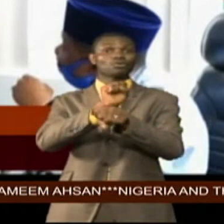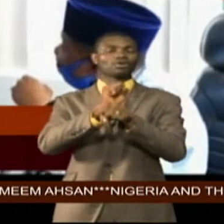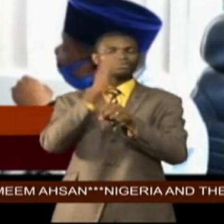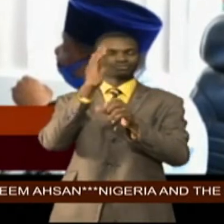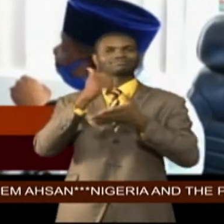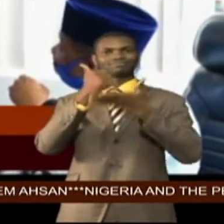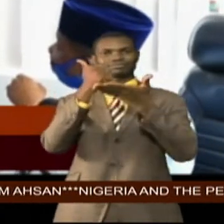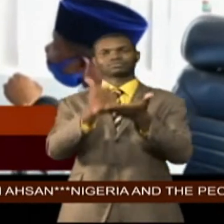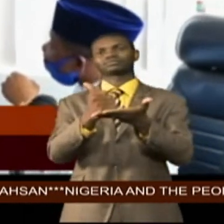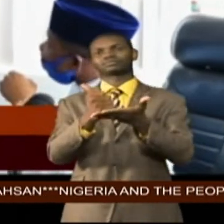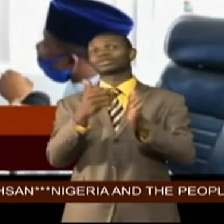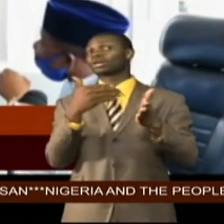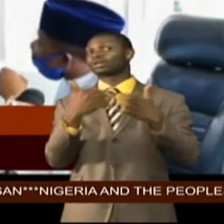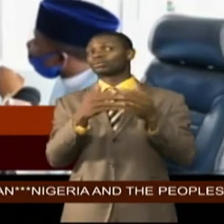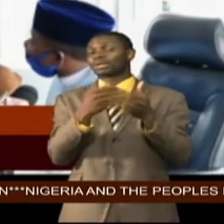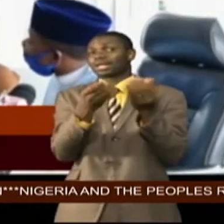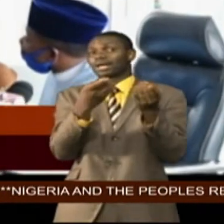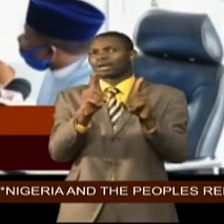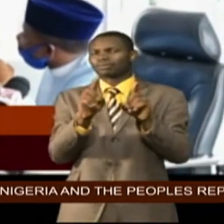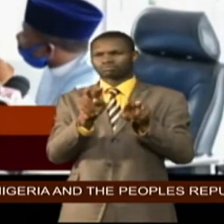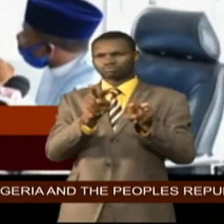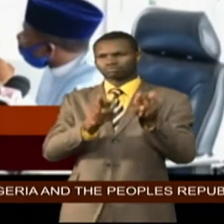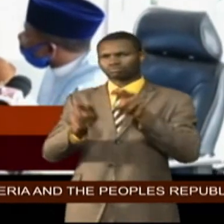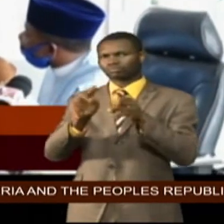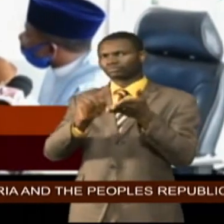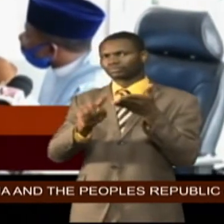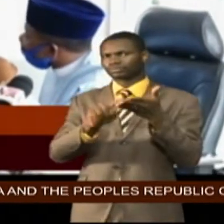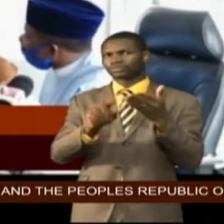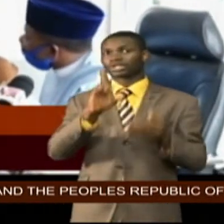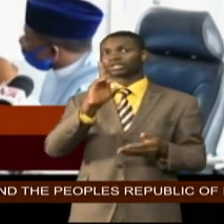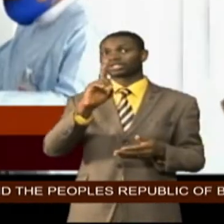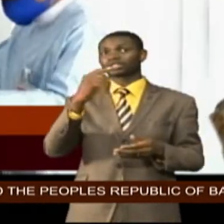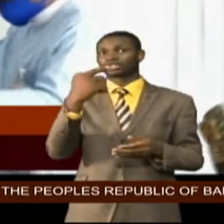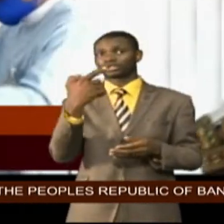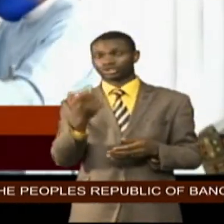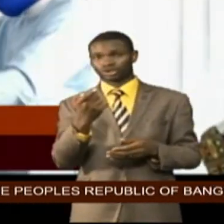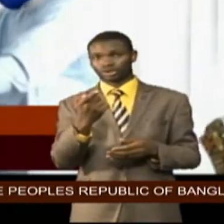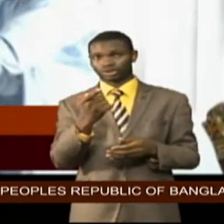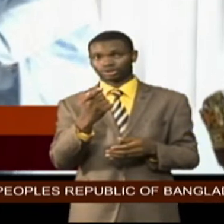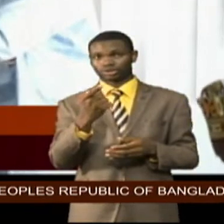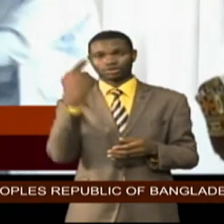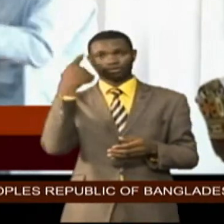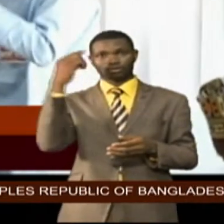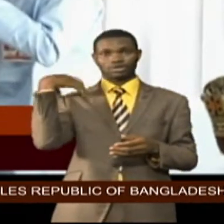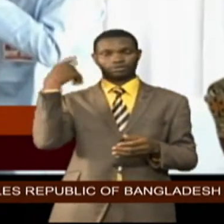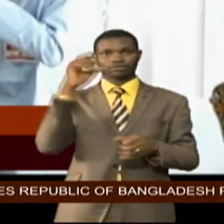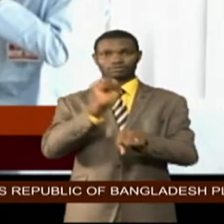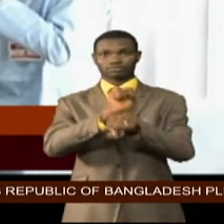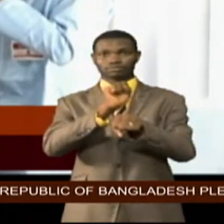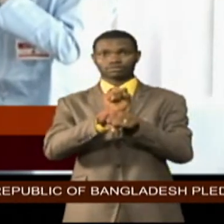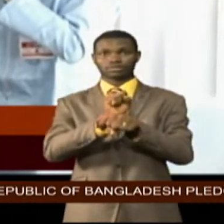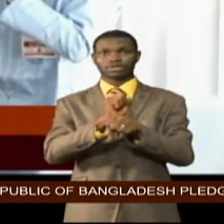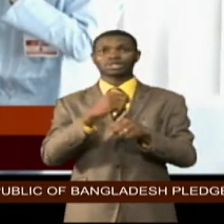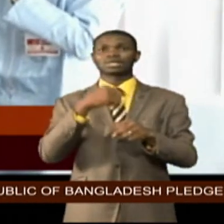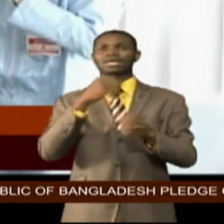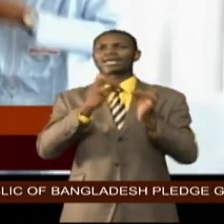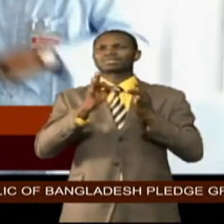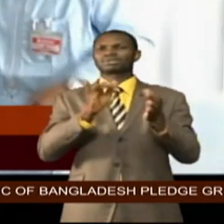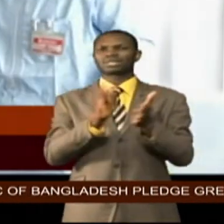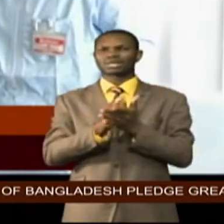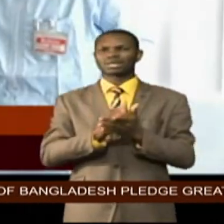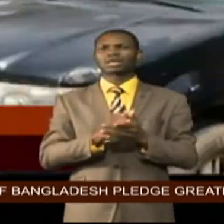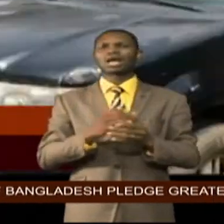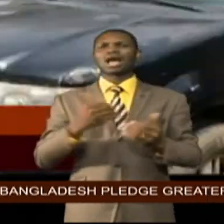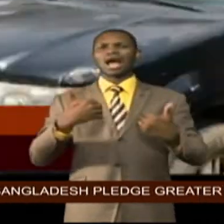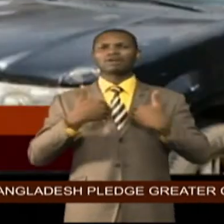for the favorable assessment, the DG, National Directorate of Employment, sees the pat on his shoulder as encouragement for him